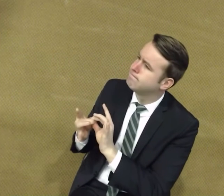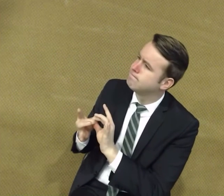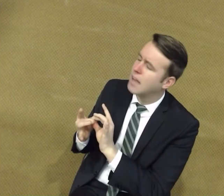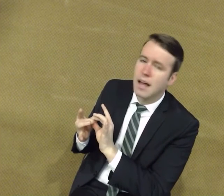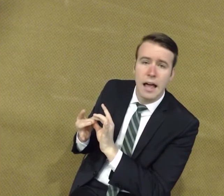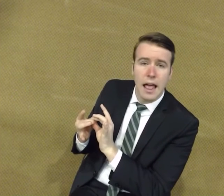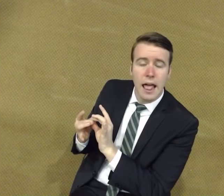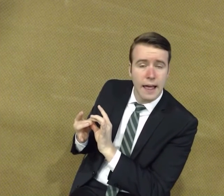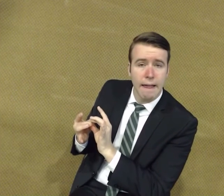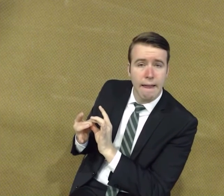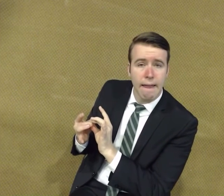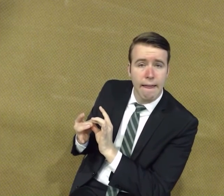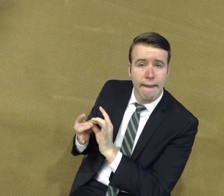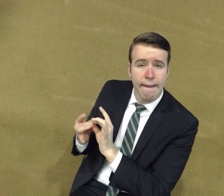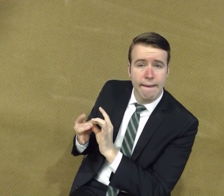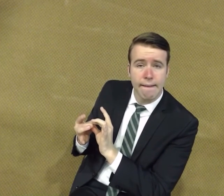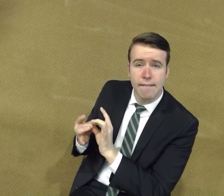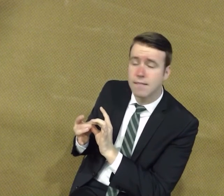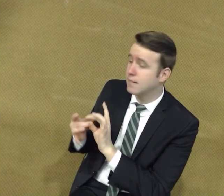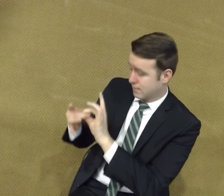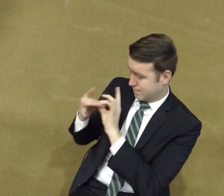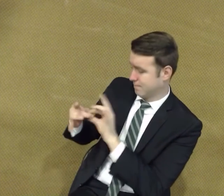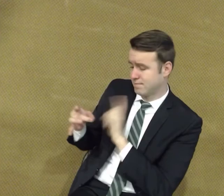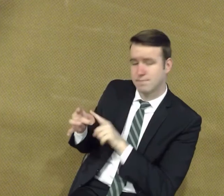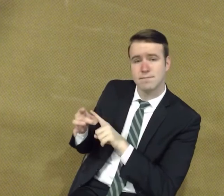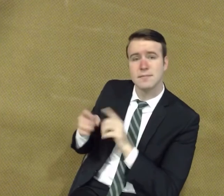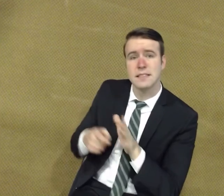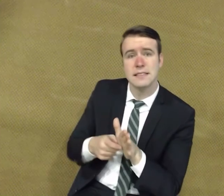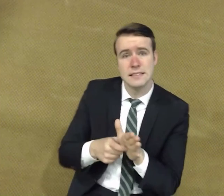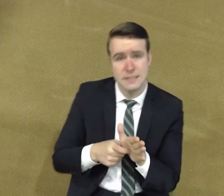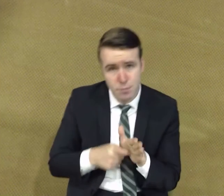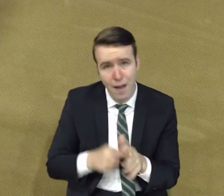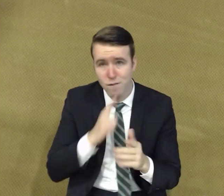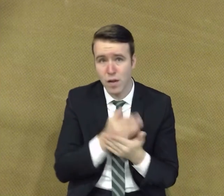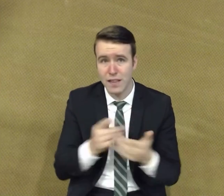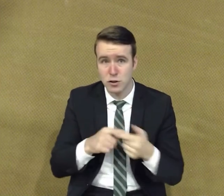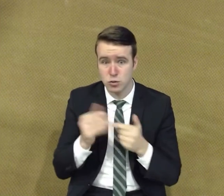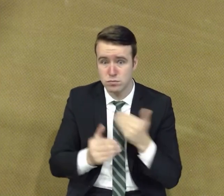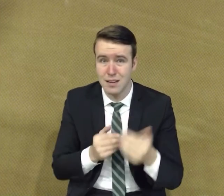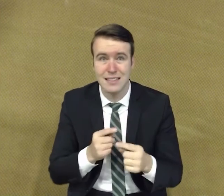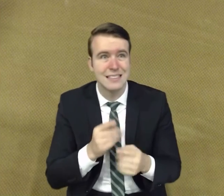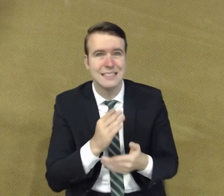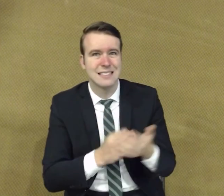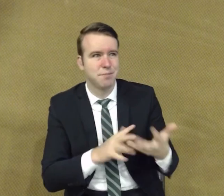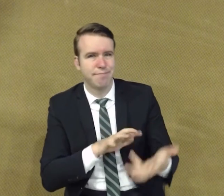with those that realignment is demanded for things to move forward,